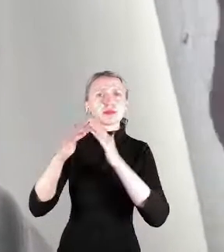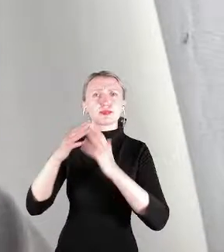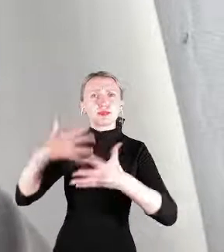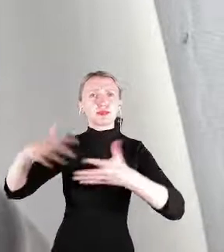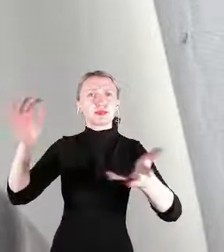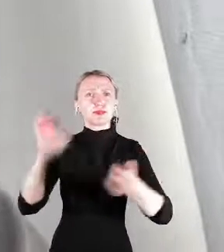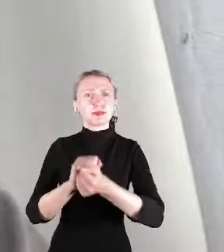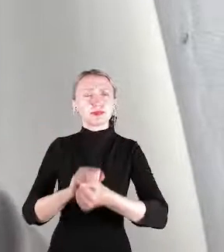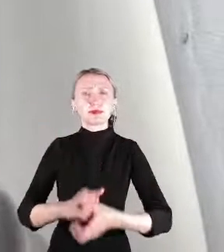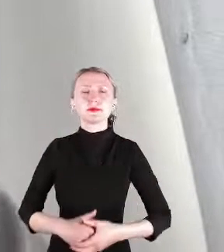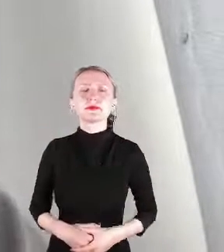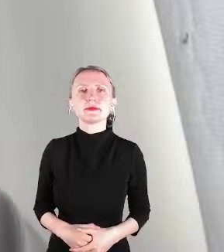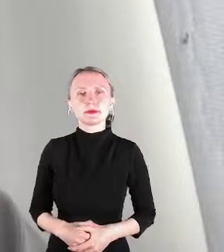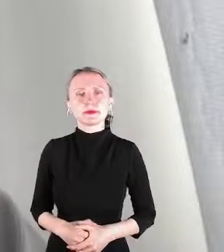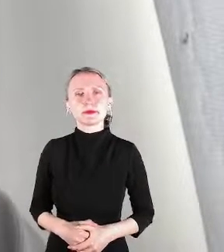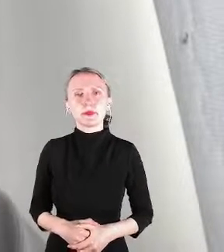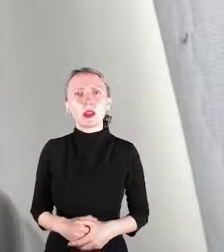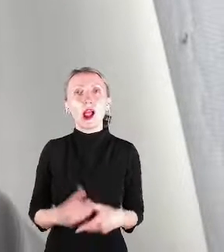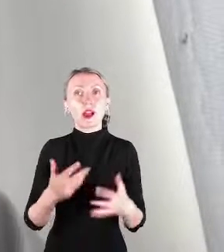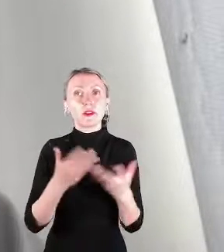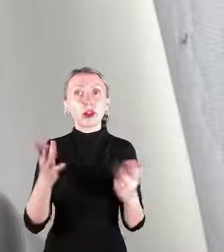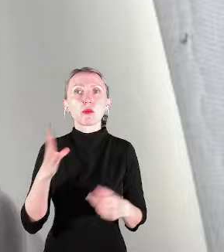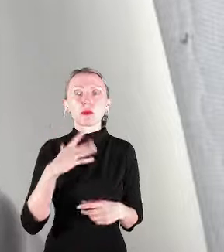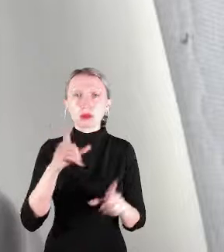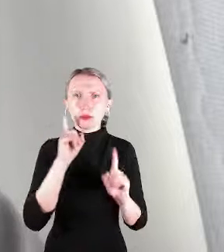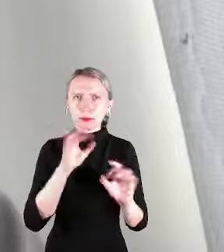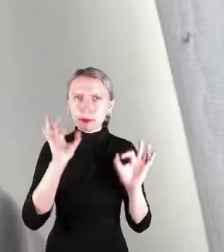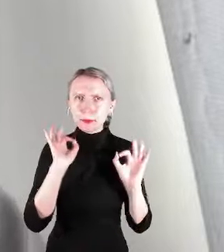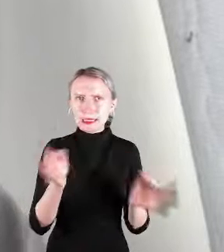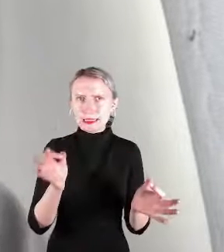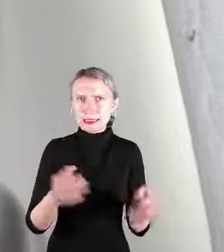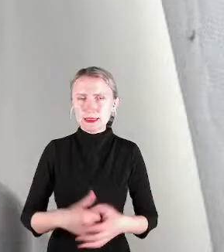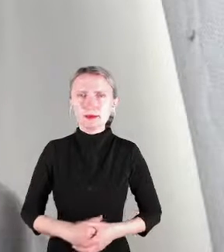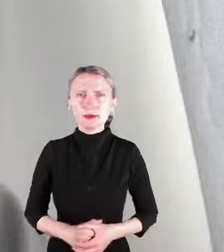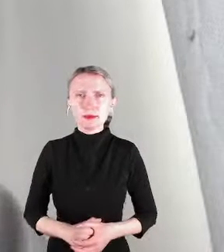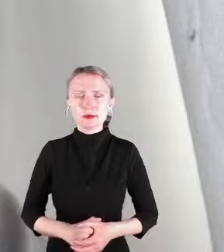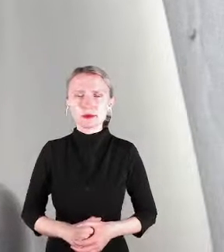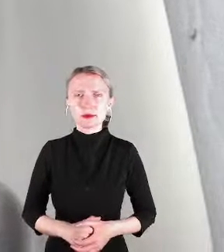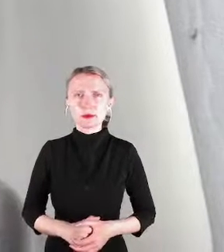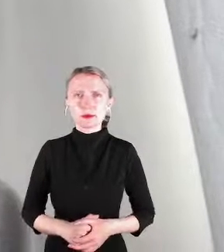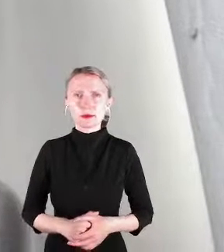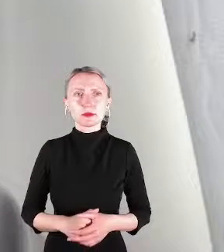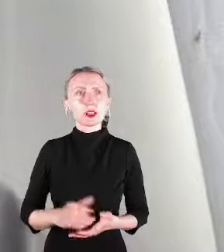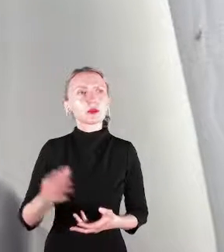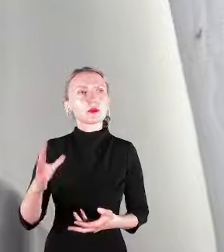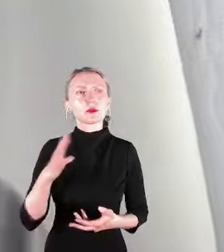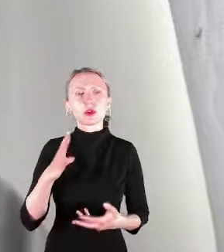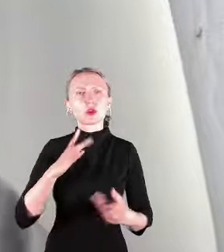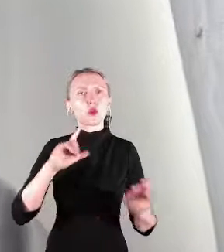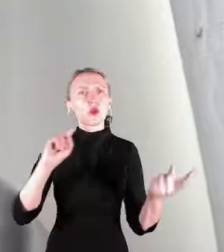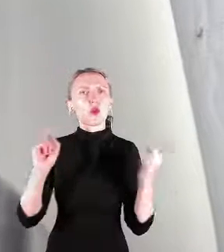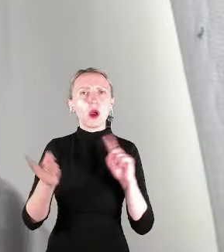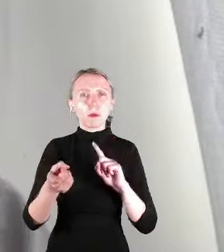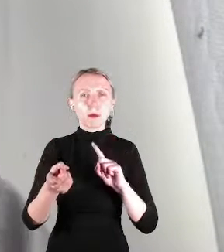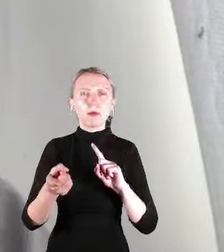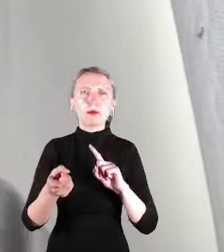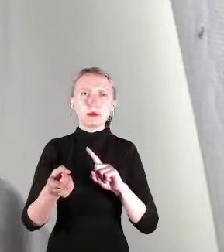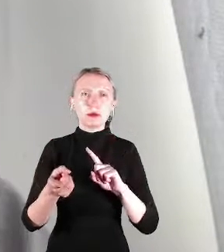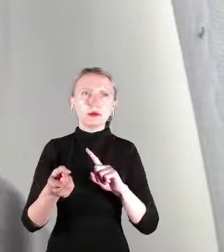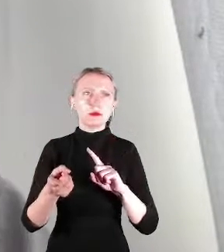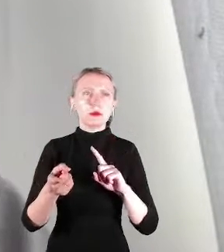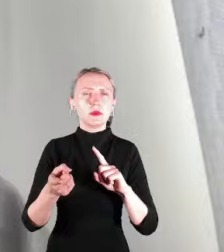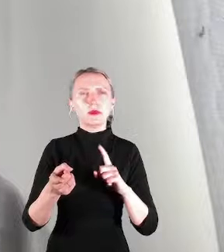And they were replaced with this centrally located department stores and parking garages